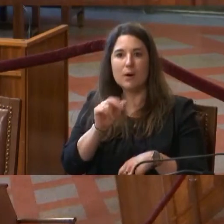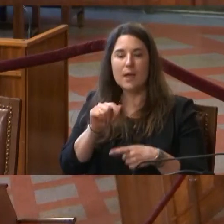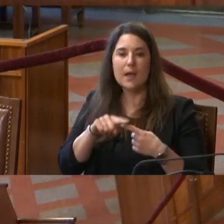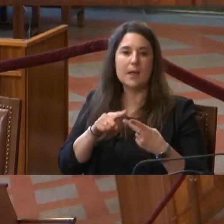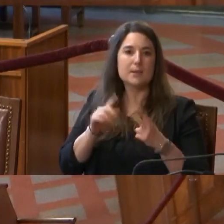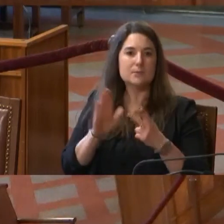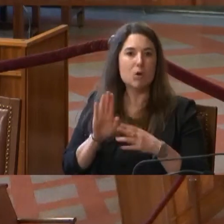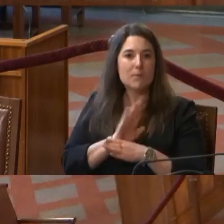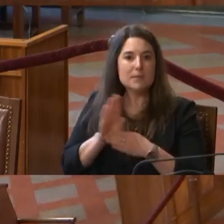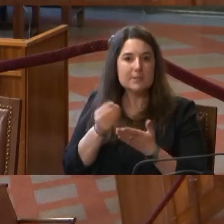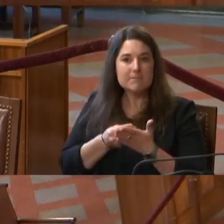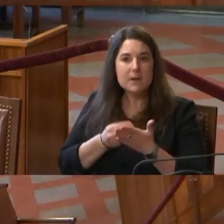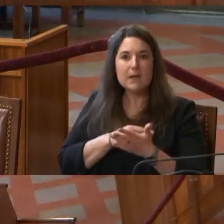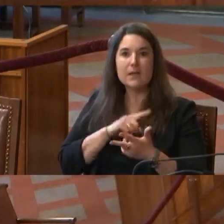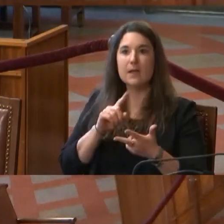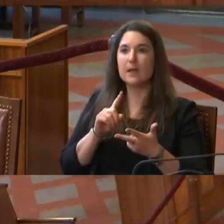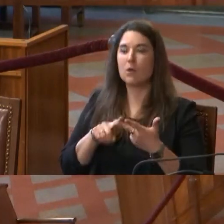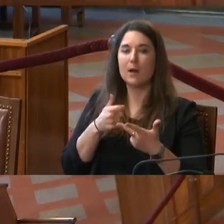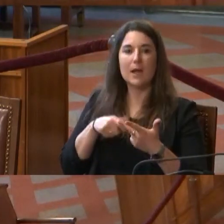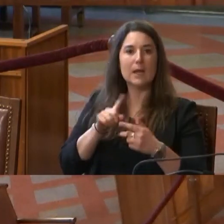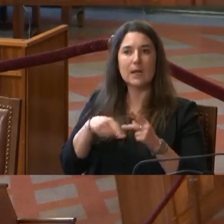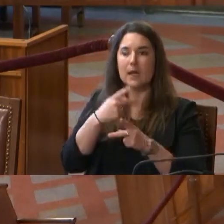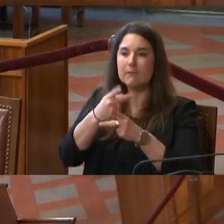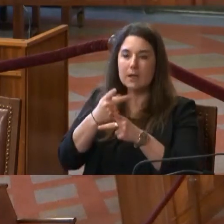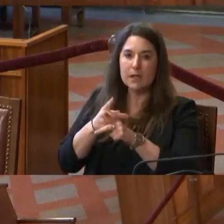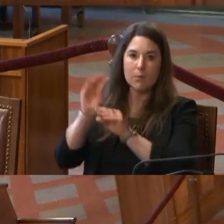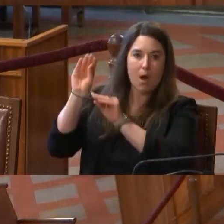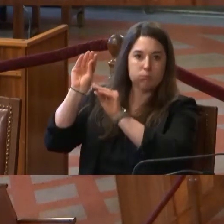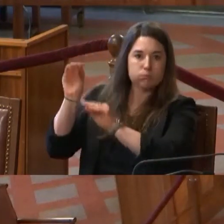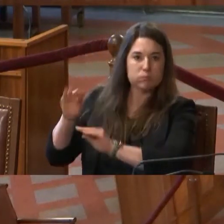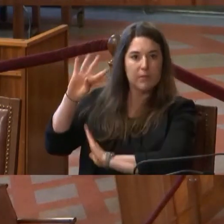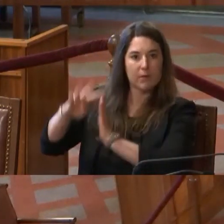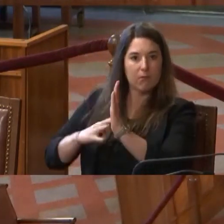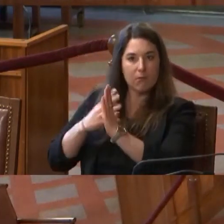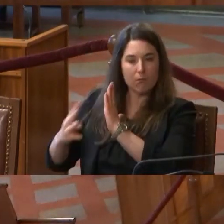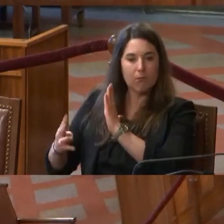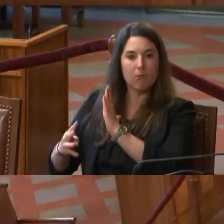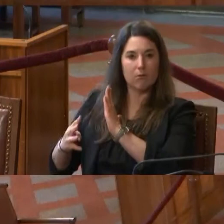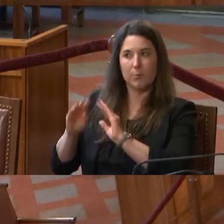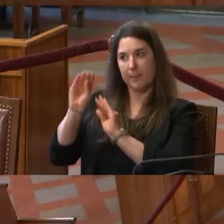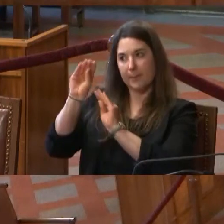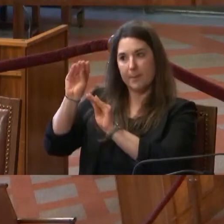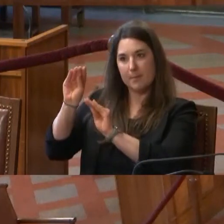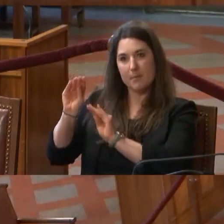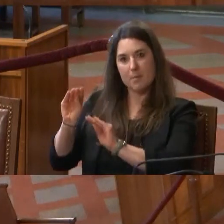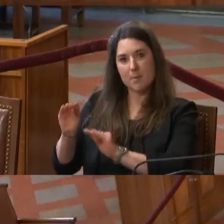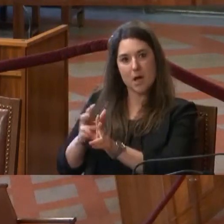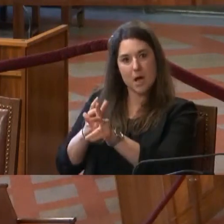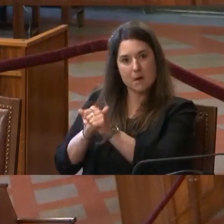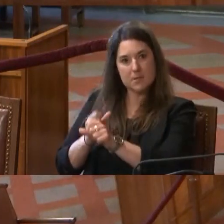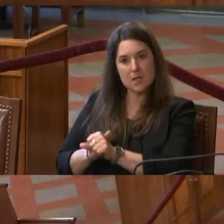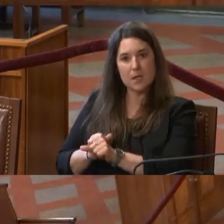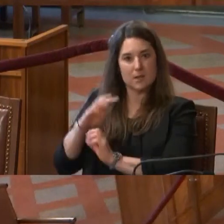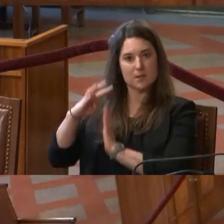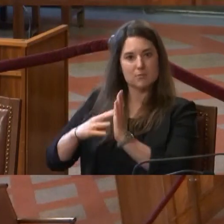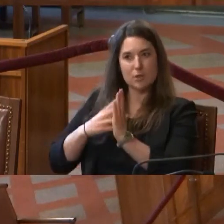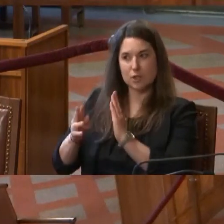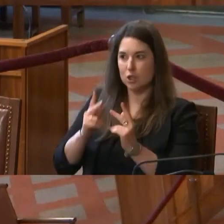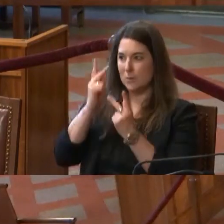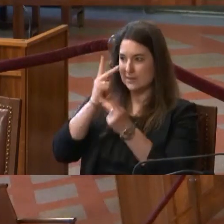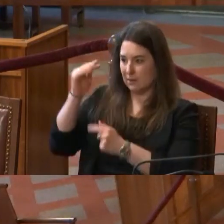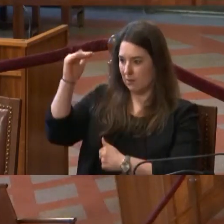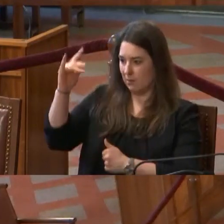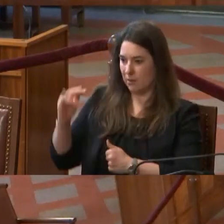or the state DCED funding, or the federal SBA funding, we We just keep updating the spreadsheet so you can see